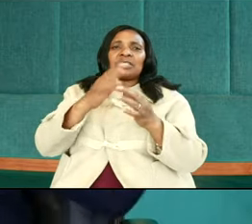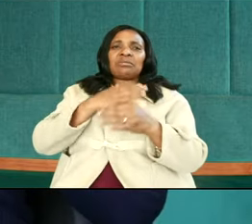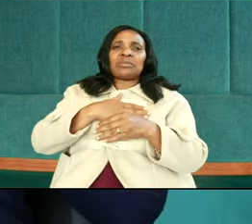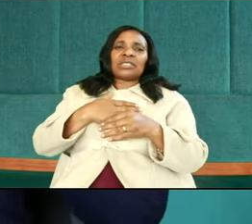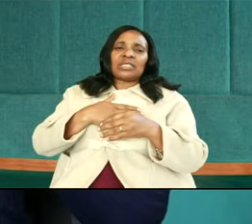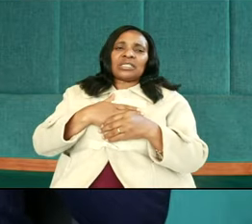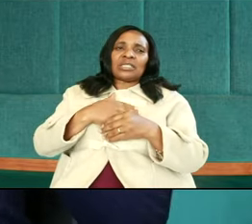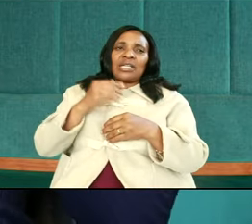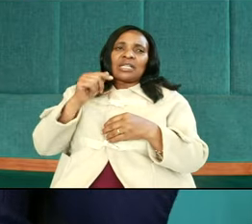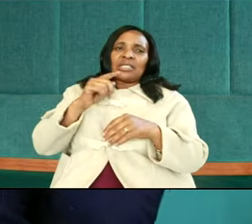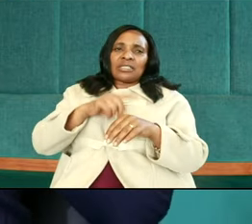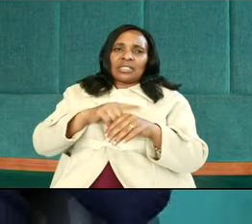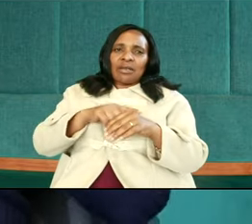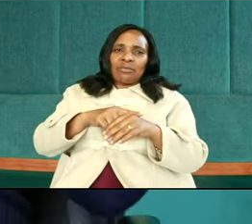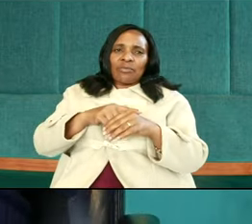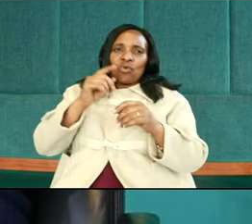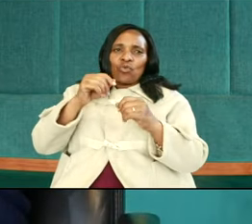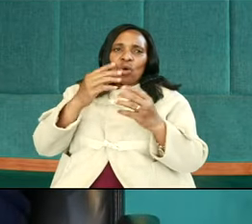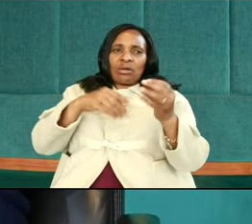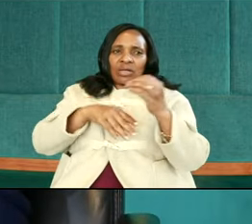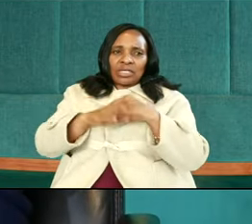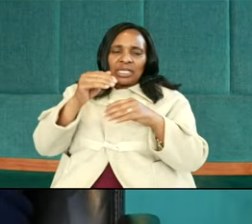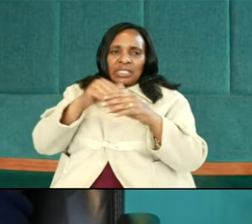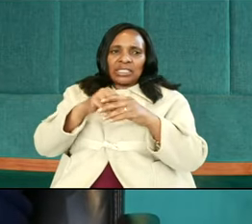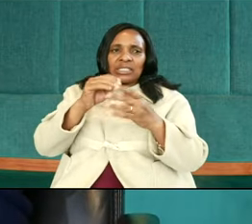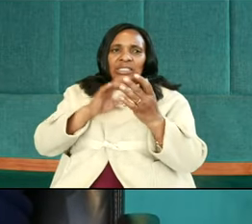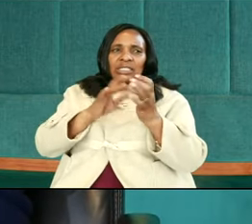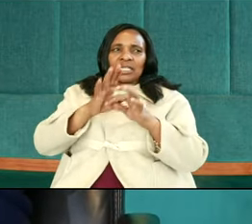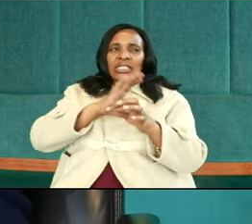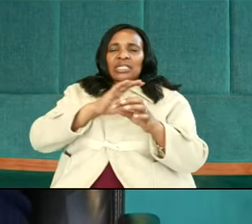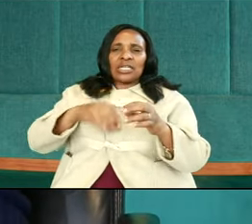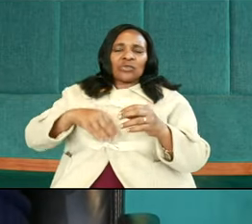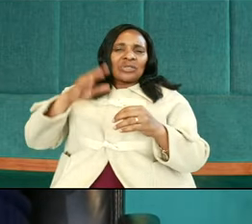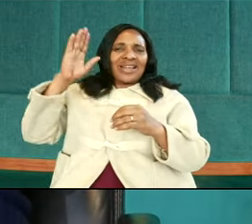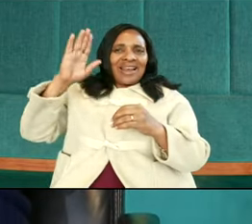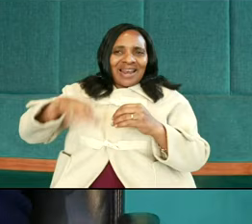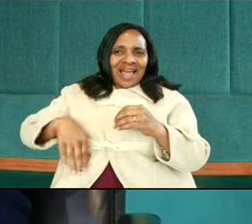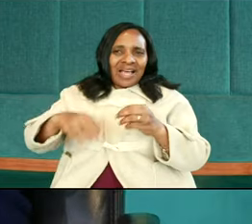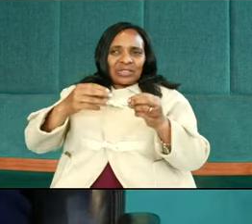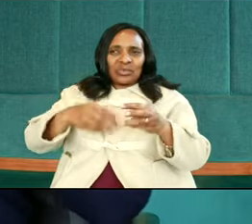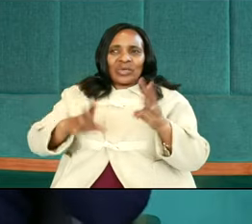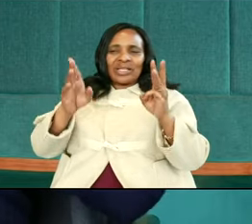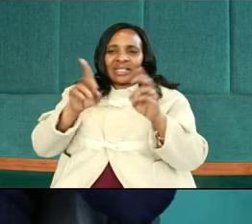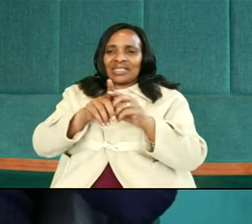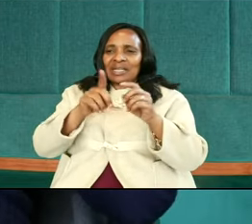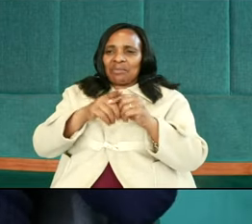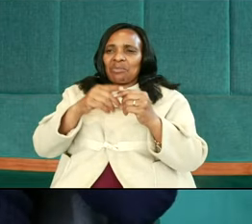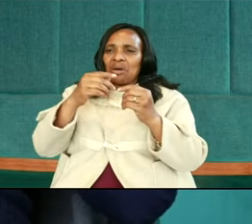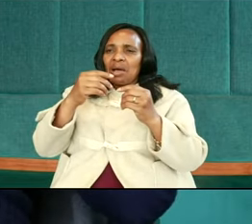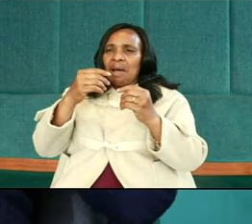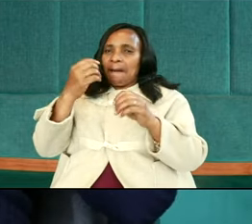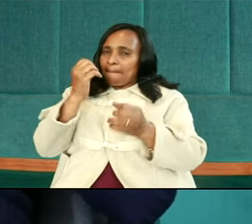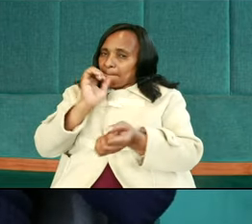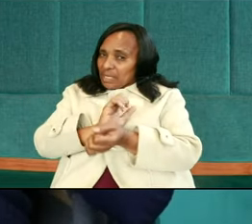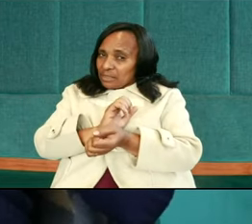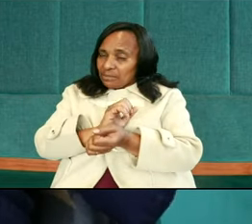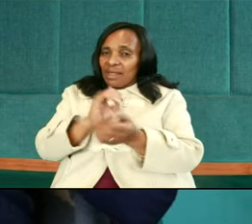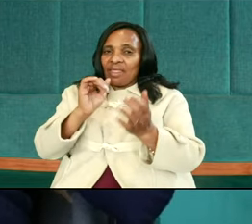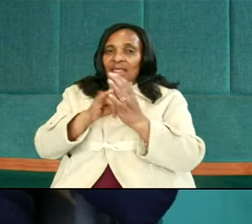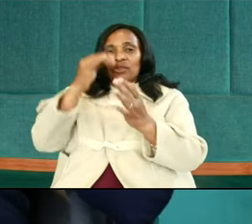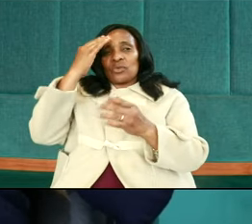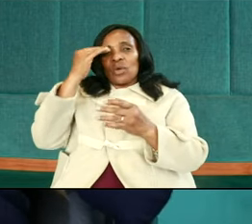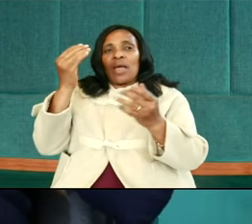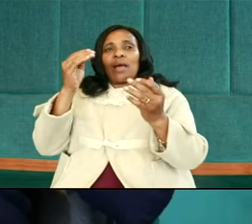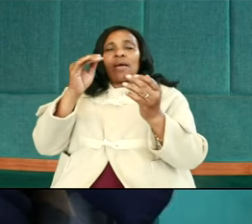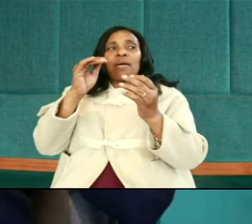point you're hanging on to Christ as a last straw, as the thread that is. But I think that's where the Bible